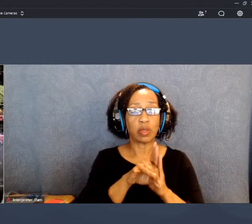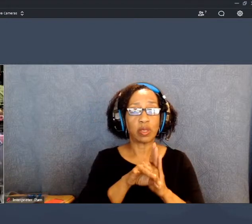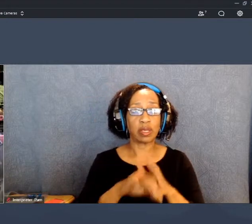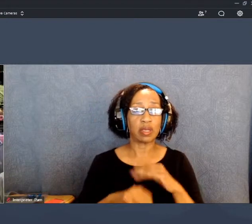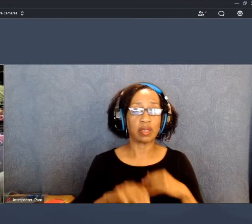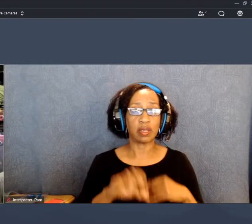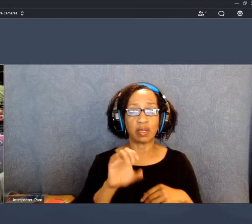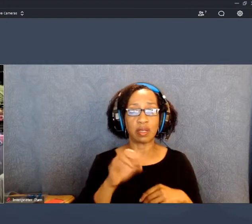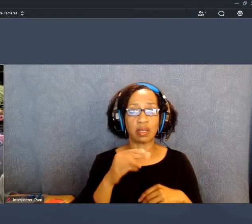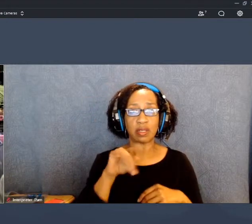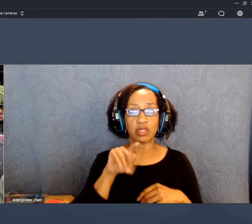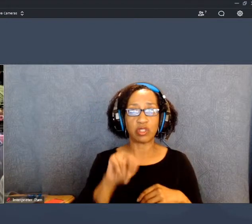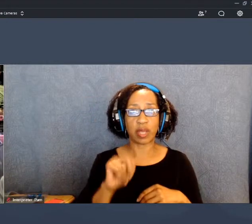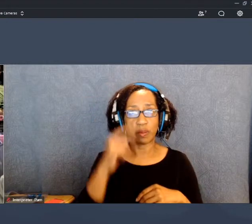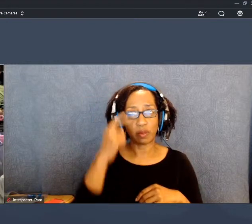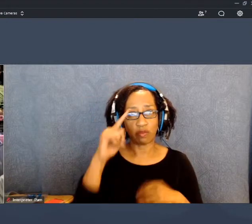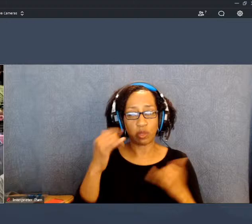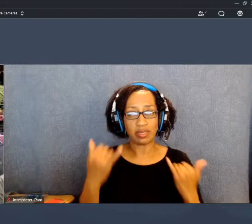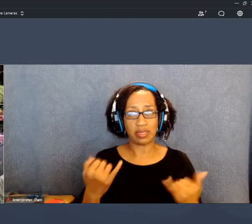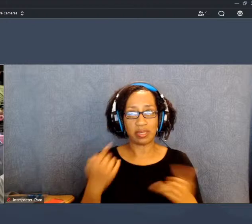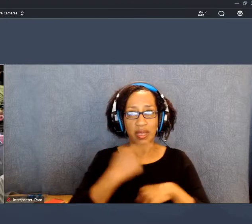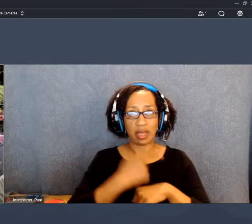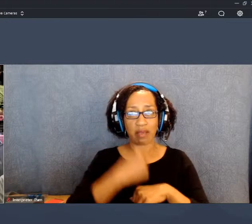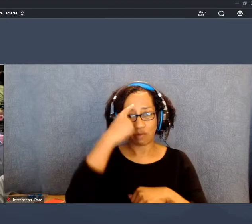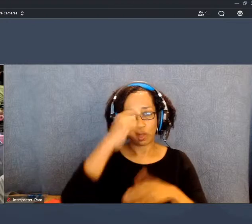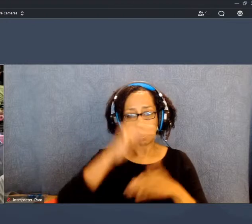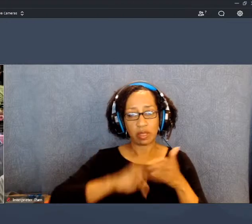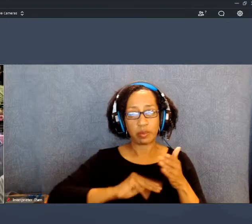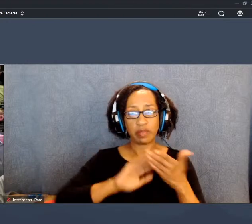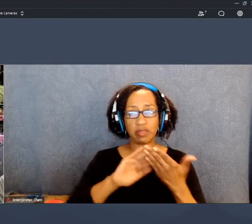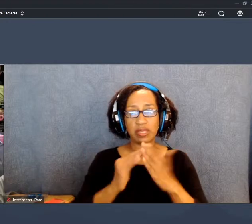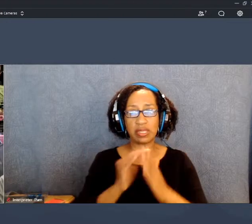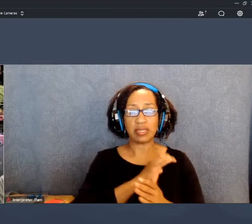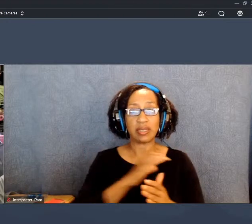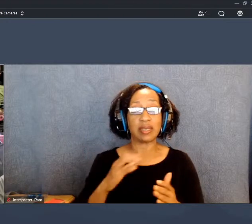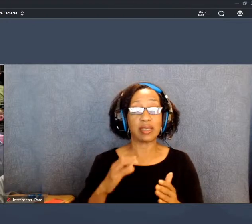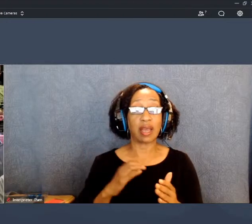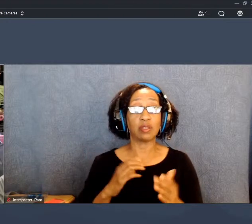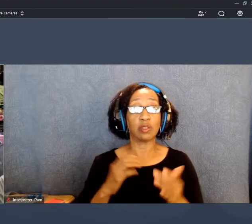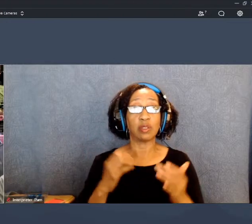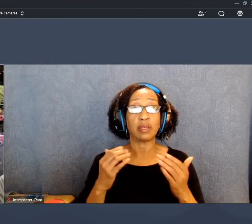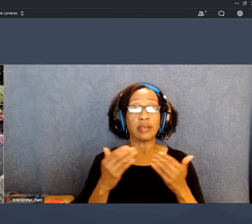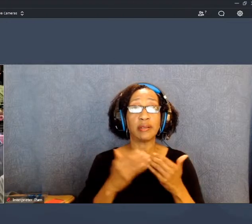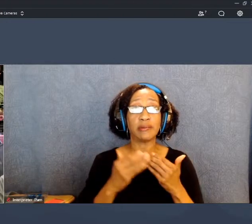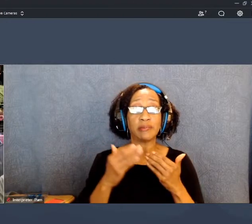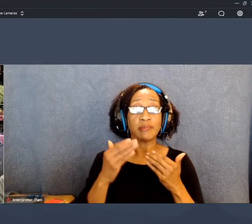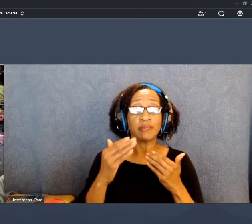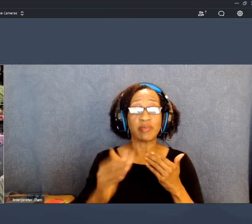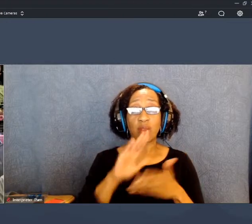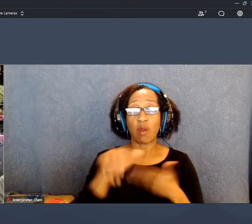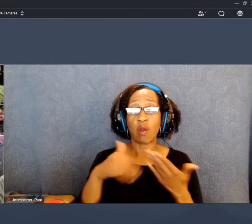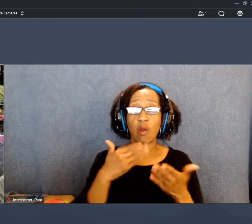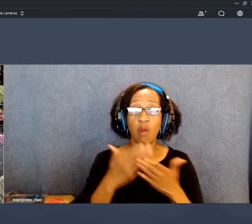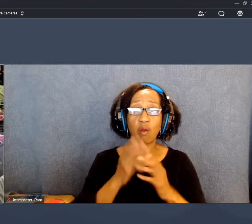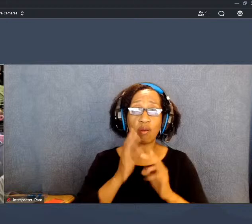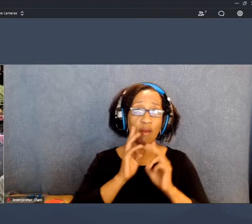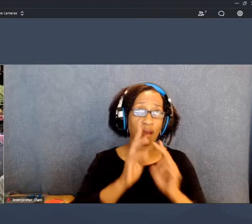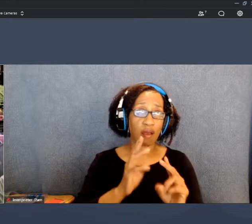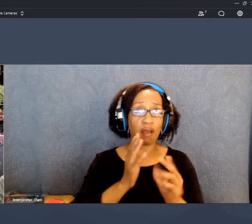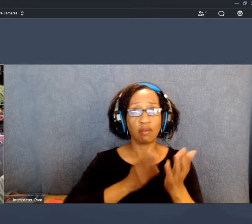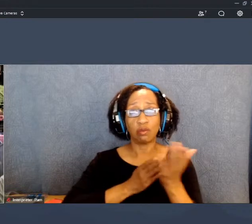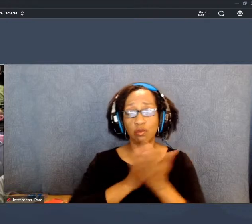City Council, and is hereby entitled to all the honors, rights,